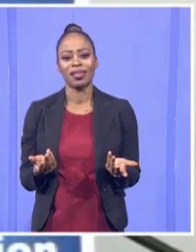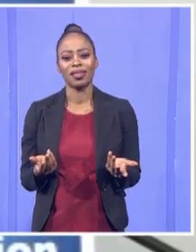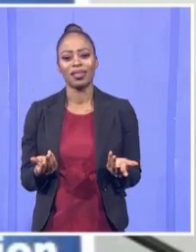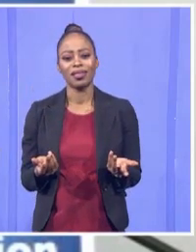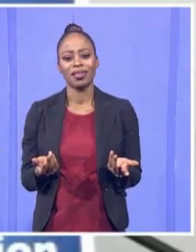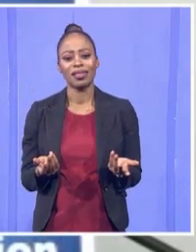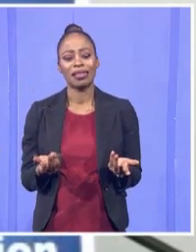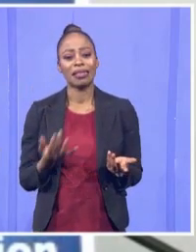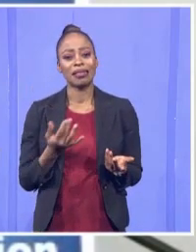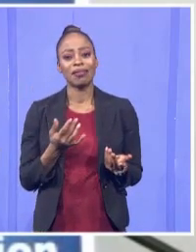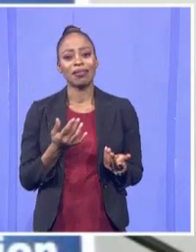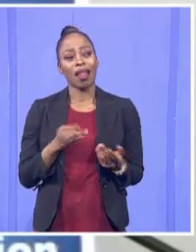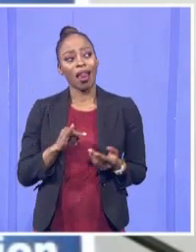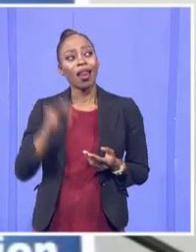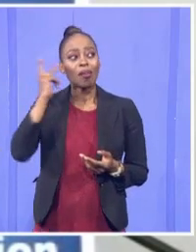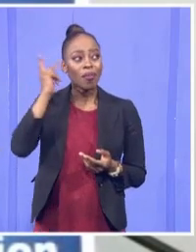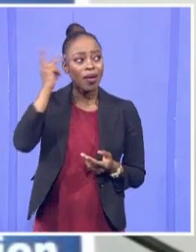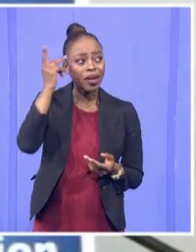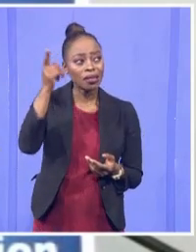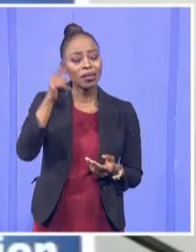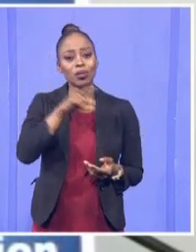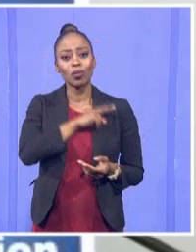and I've seen parents,